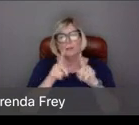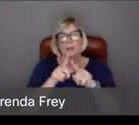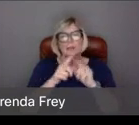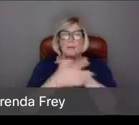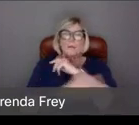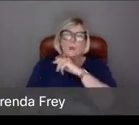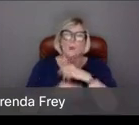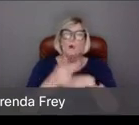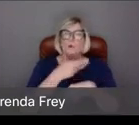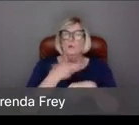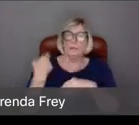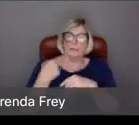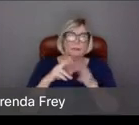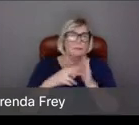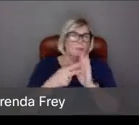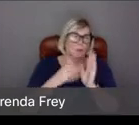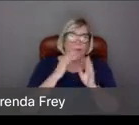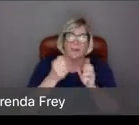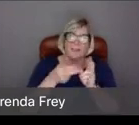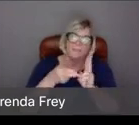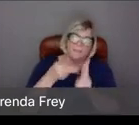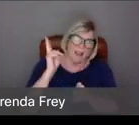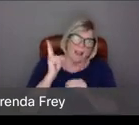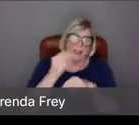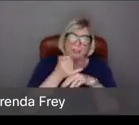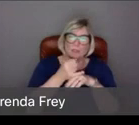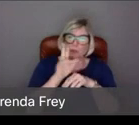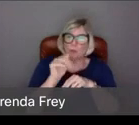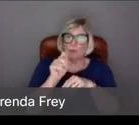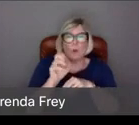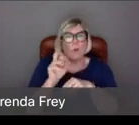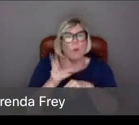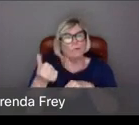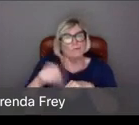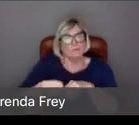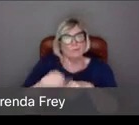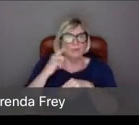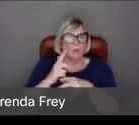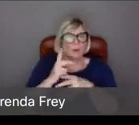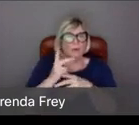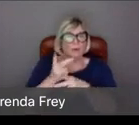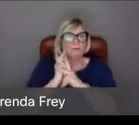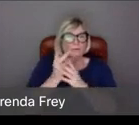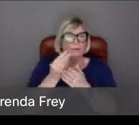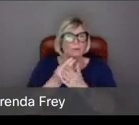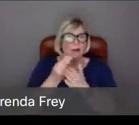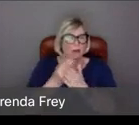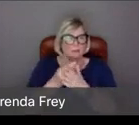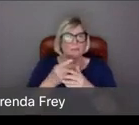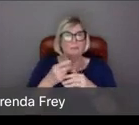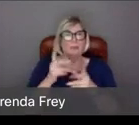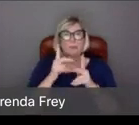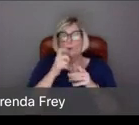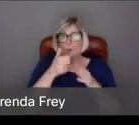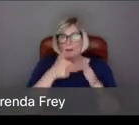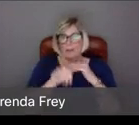be, they'll either get very high interest rates or they may even be rejected for a loan. Many people who fall into this